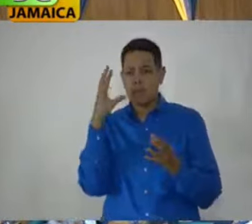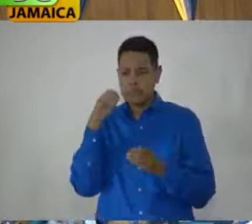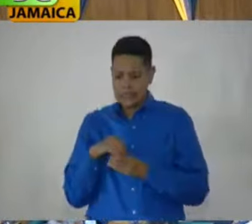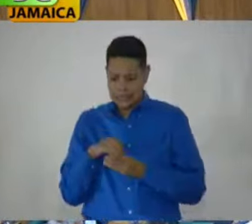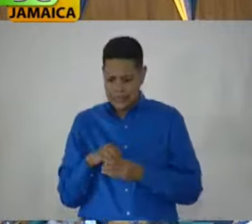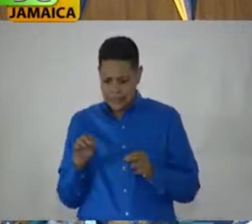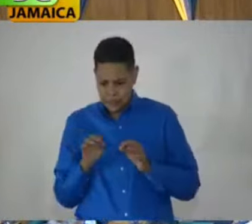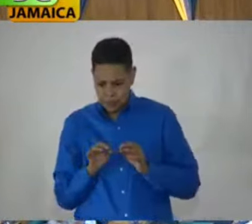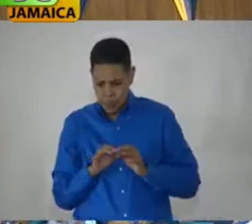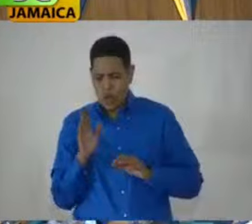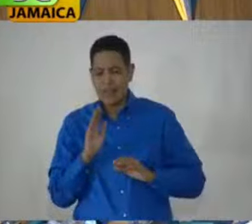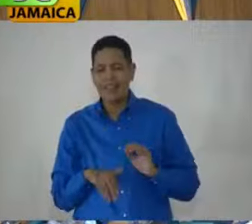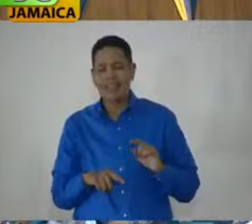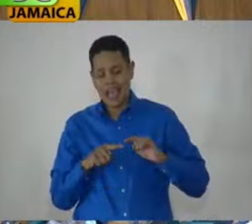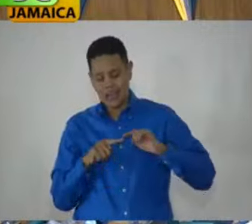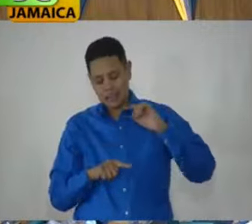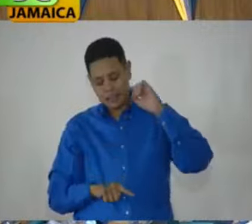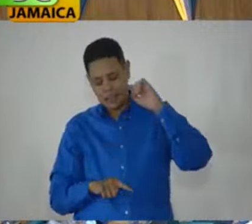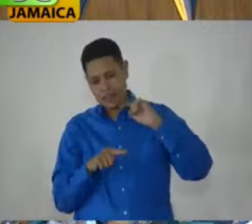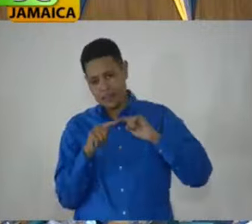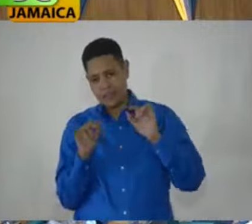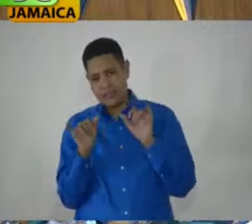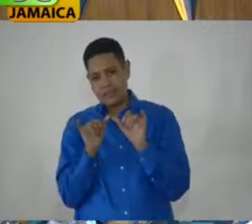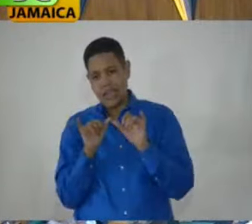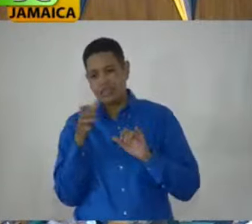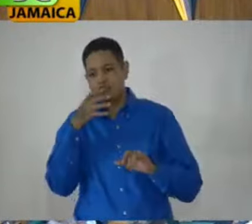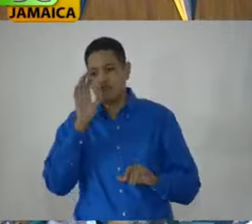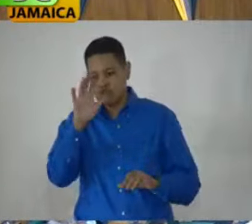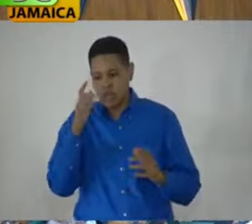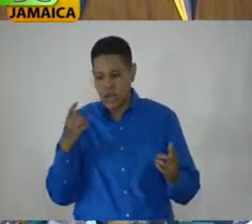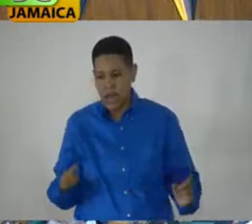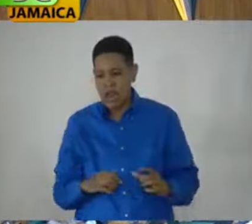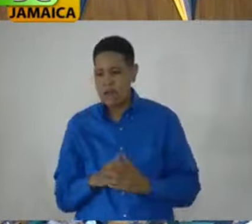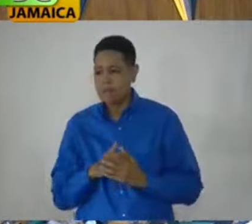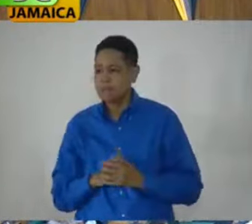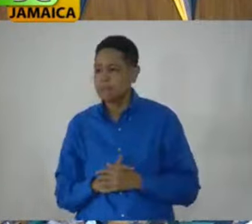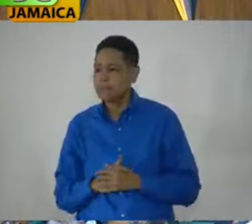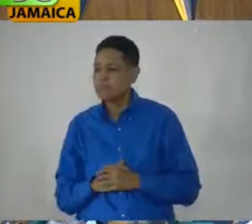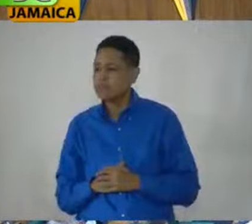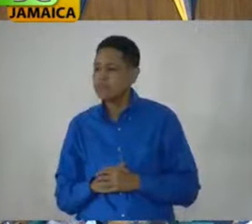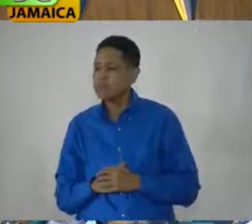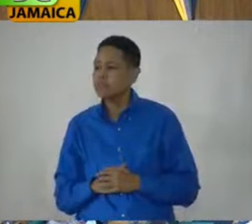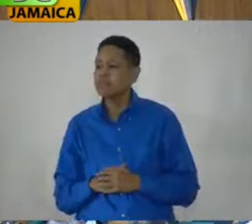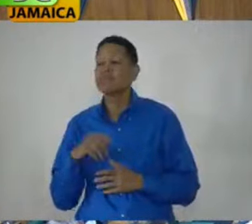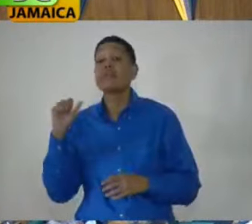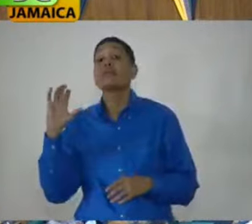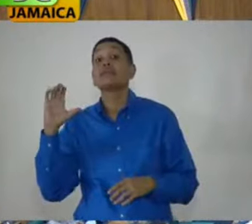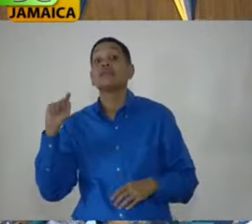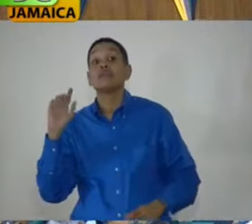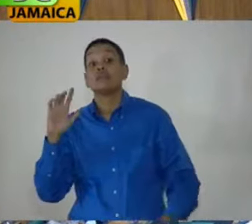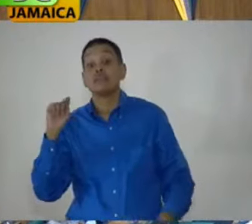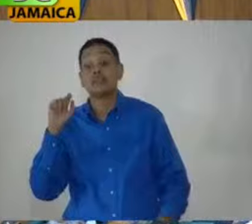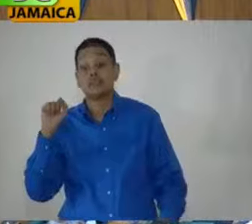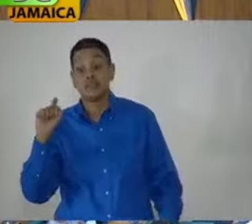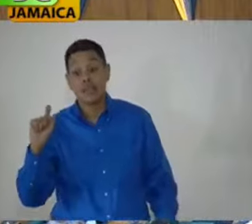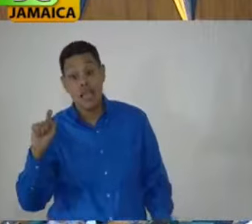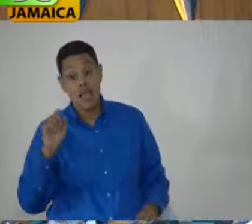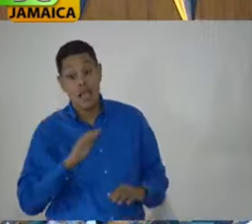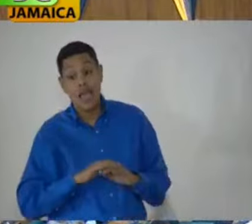rather than on the volume of the beverage. Madam Speaker, the special consumption tax